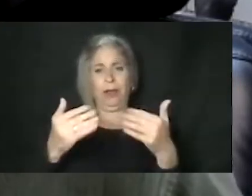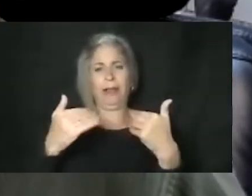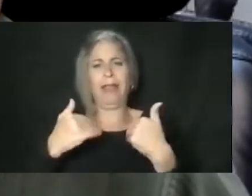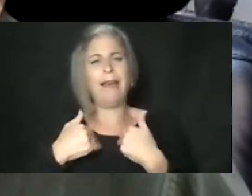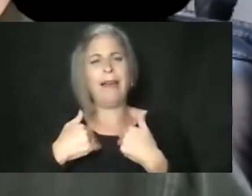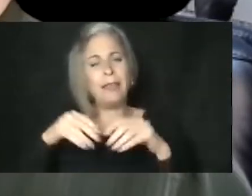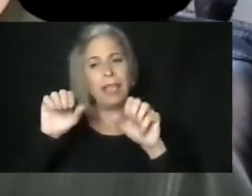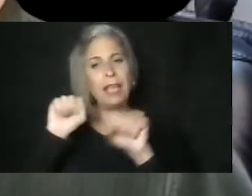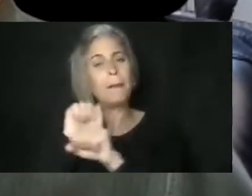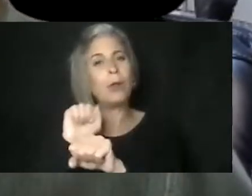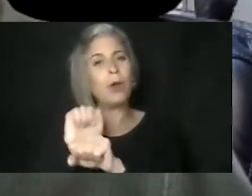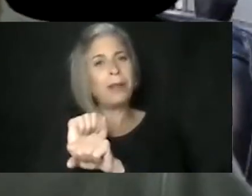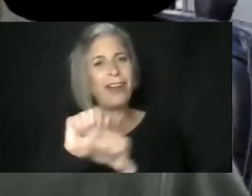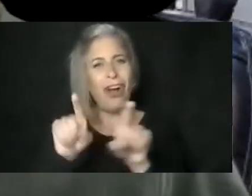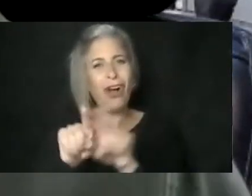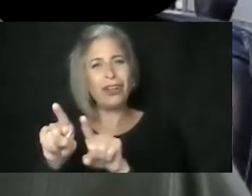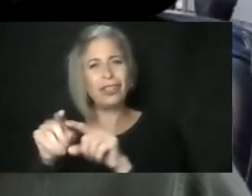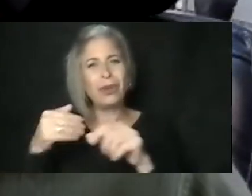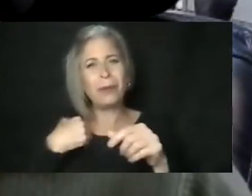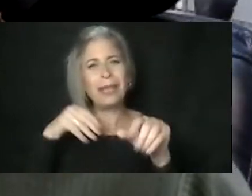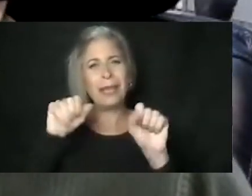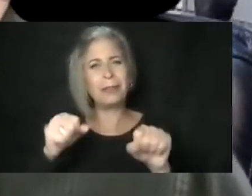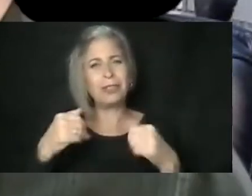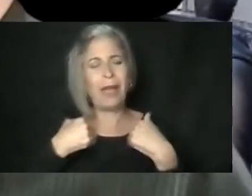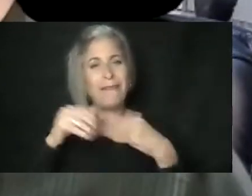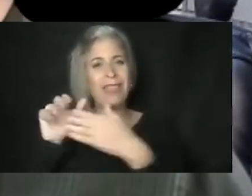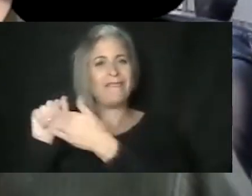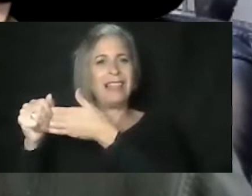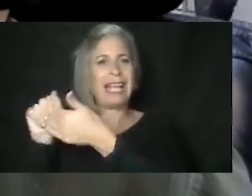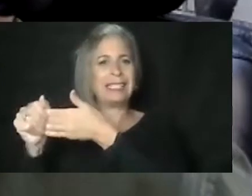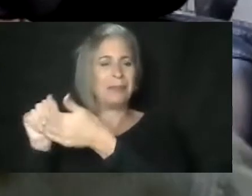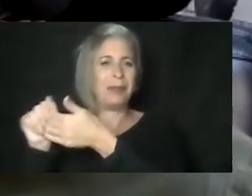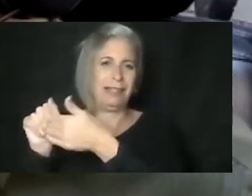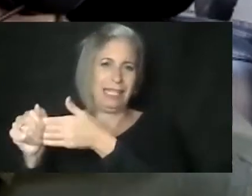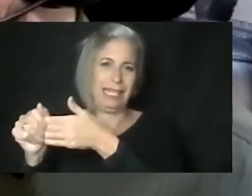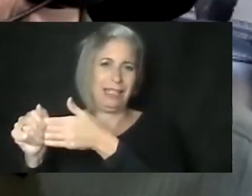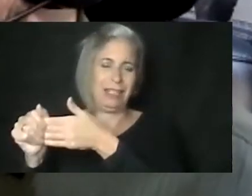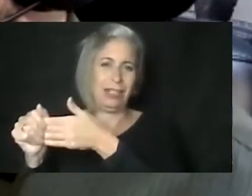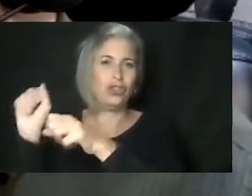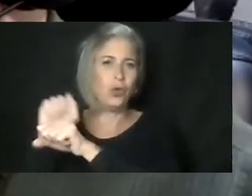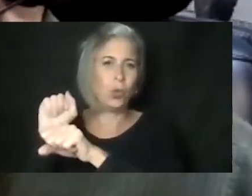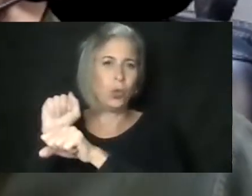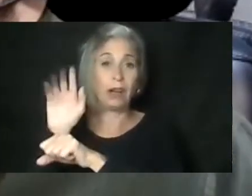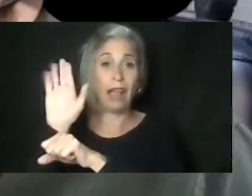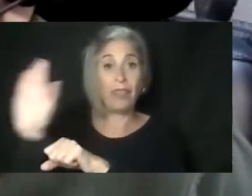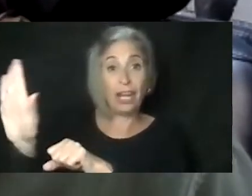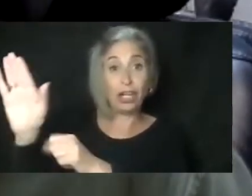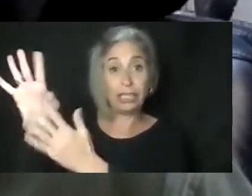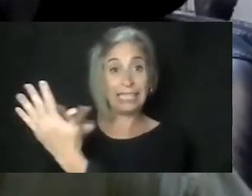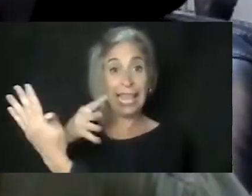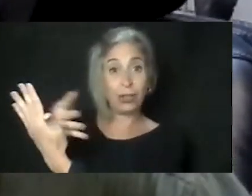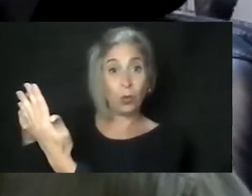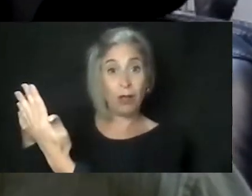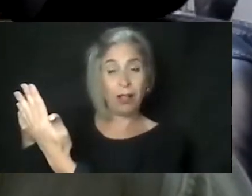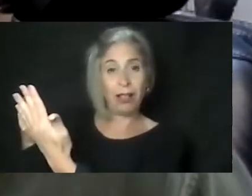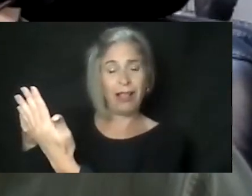the employment, but also being able to have the flexibility to be able to kind of work a little bit on their schedule and work